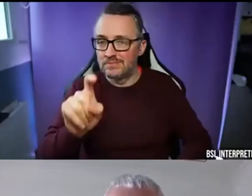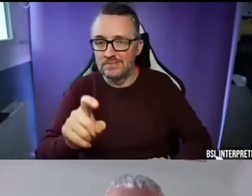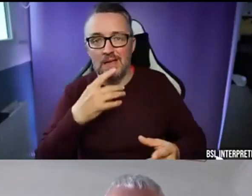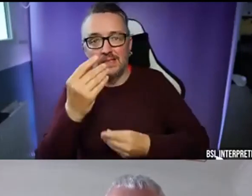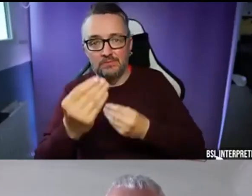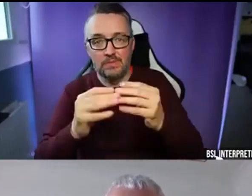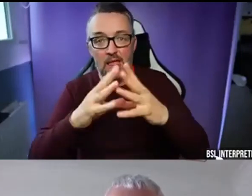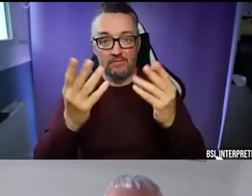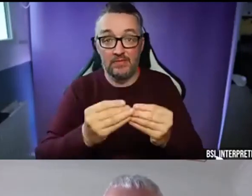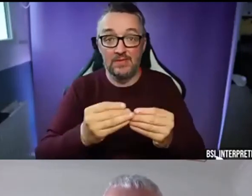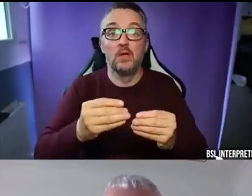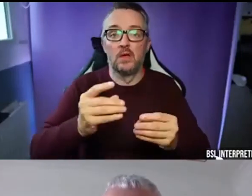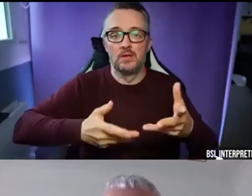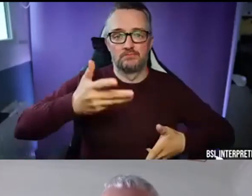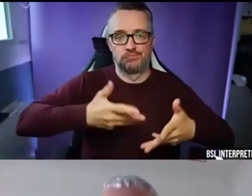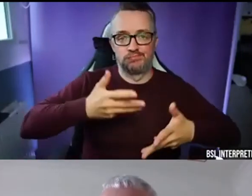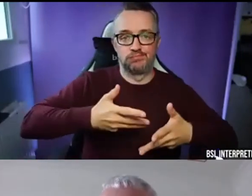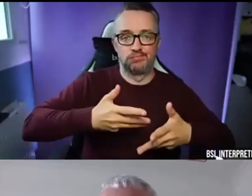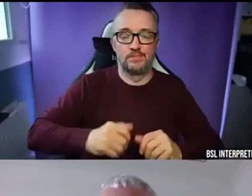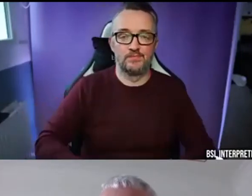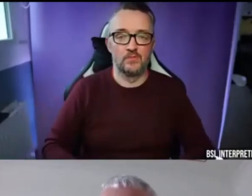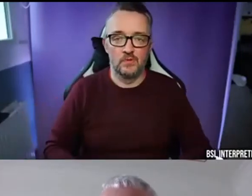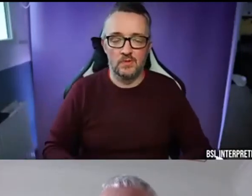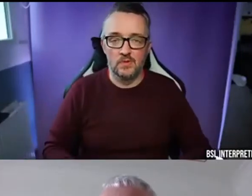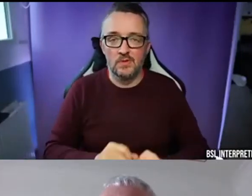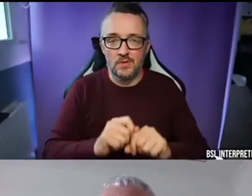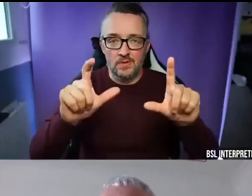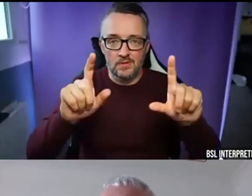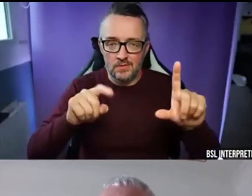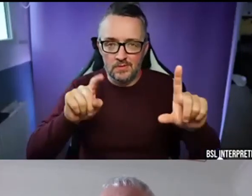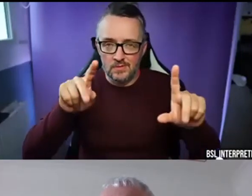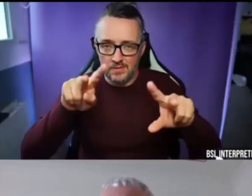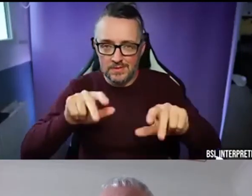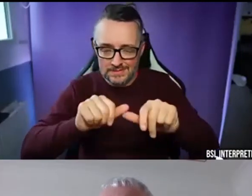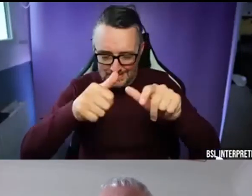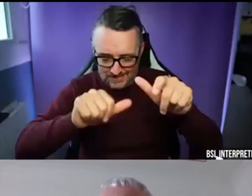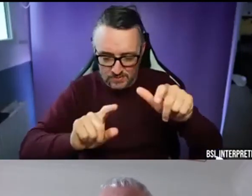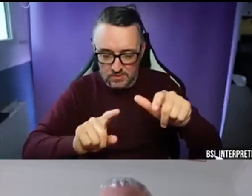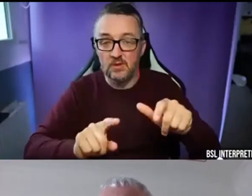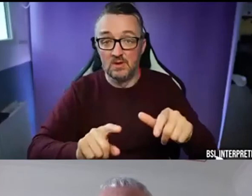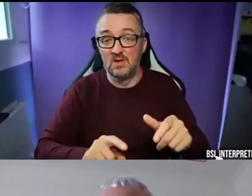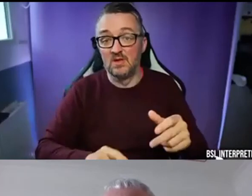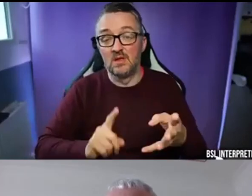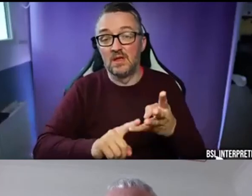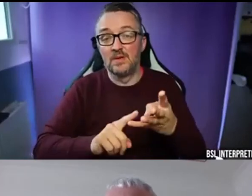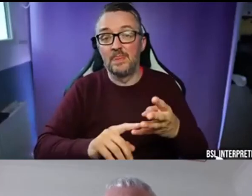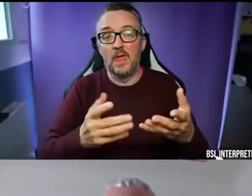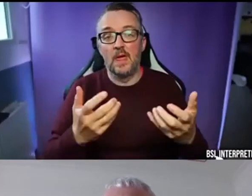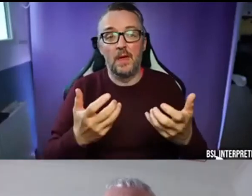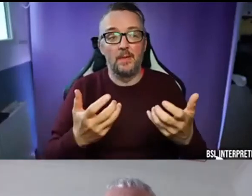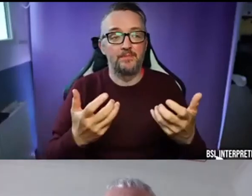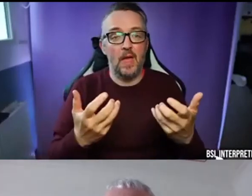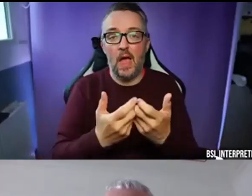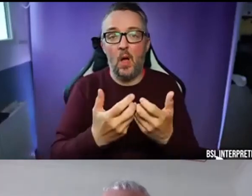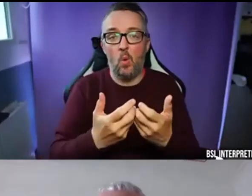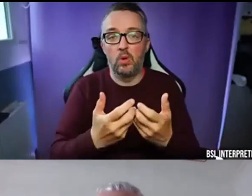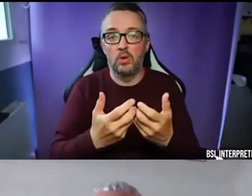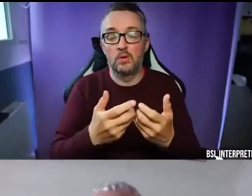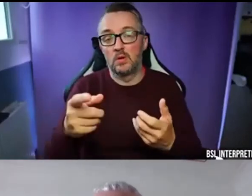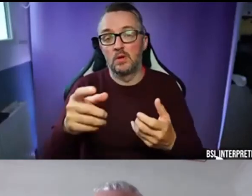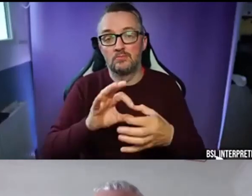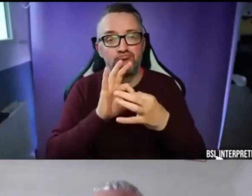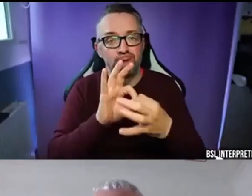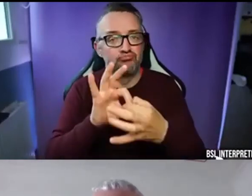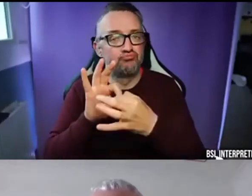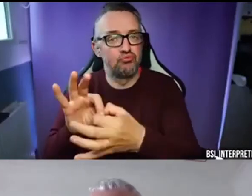that. Just scrolling down here. Yeah, and then just finally around engagement with disabled people. So I think just our group, there was recognition